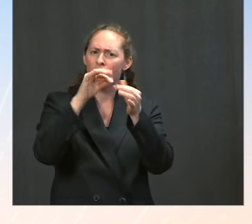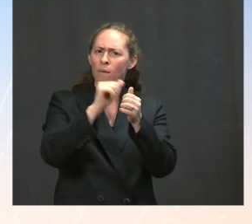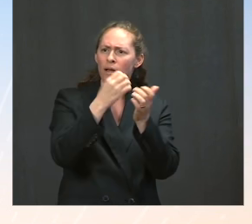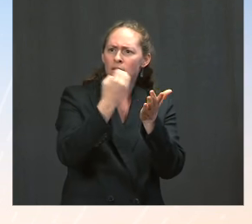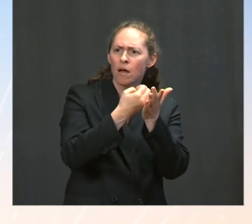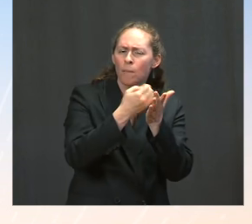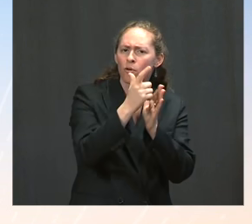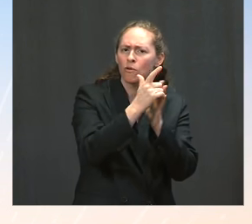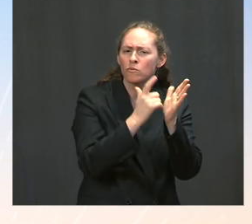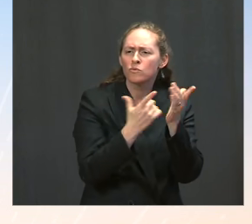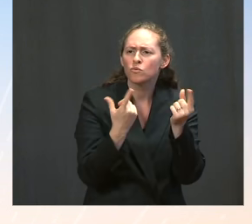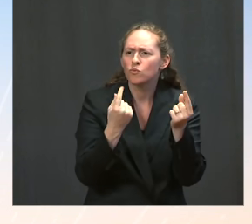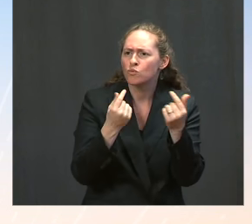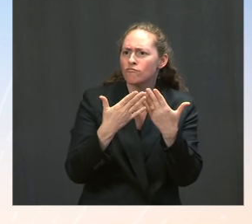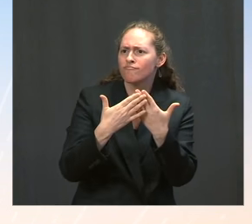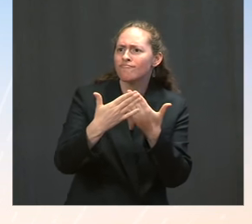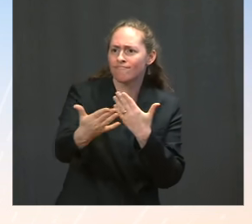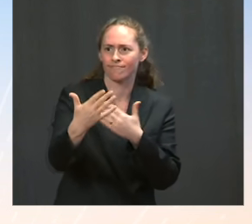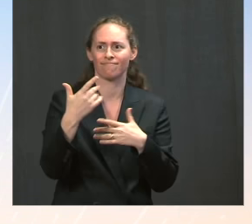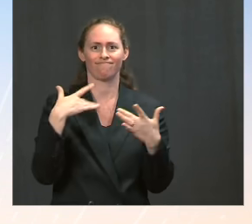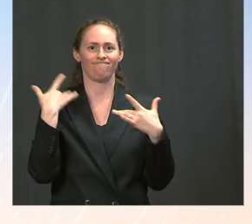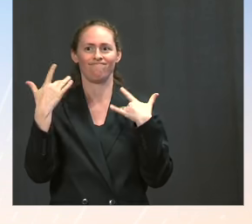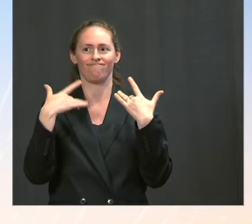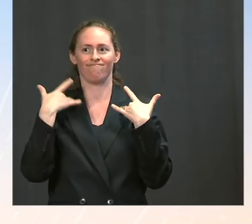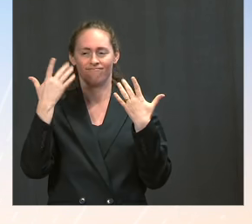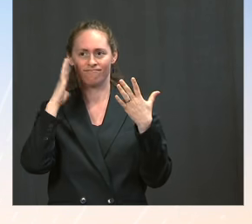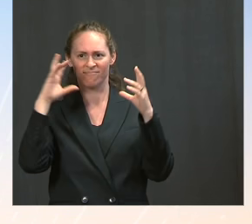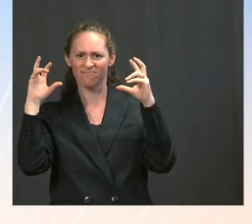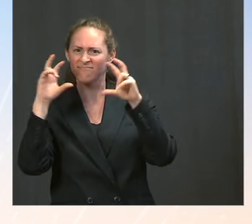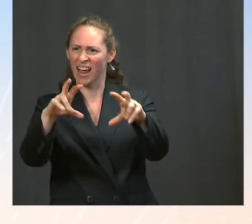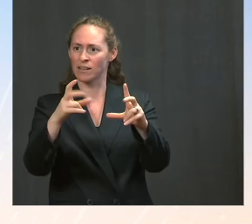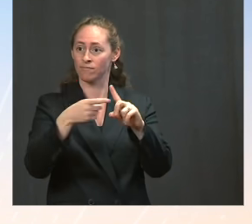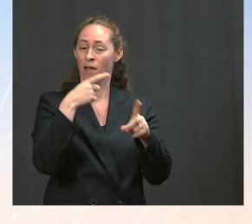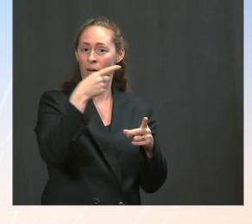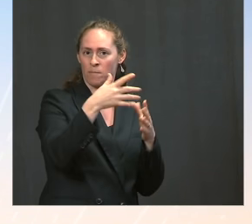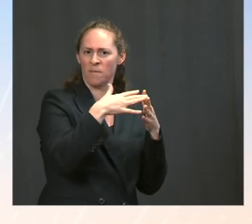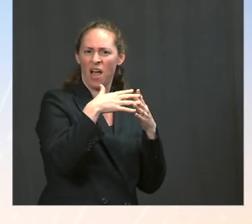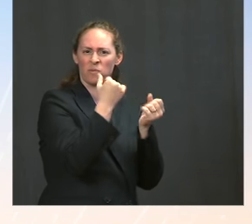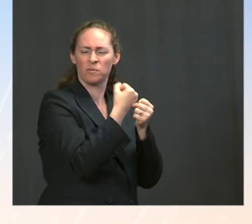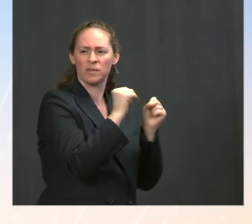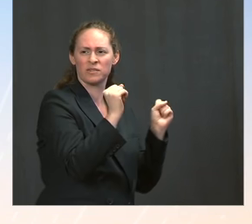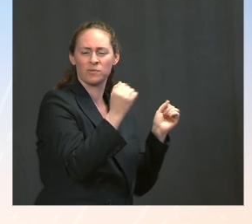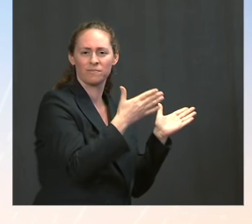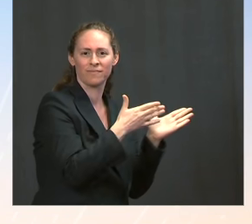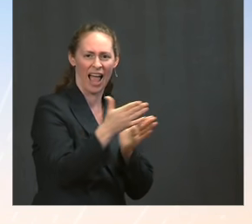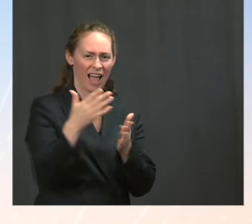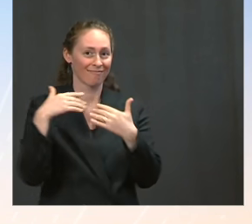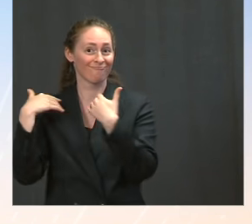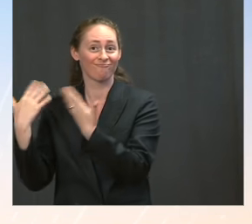of questions after that. As always, I'll be the bad cop. With that, I'll turn it over to Secretary Raimondo. Thank you, Jen.